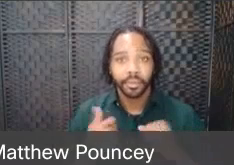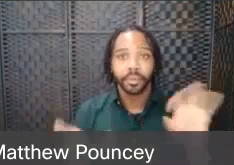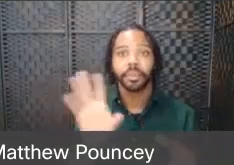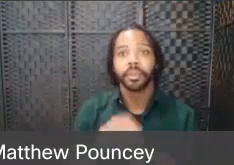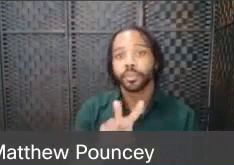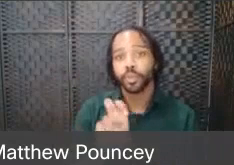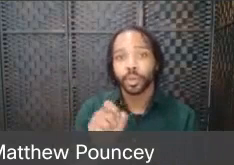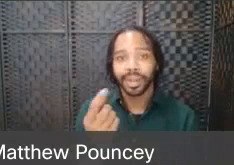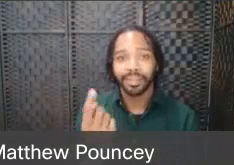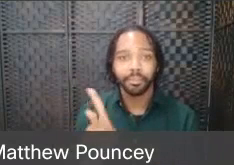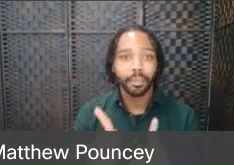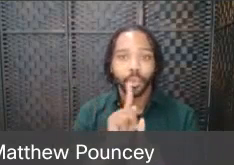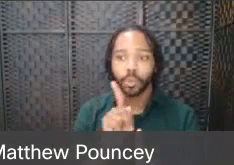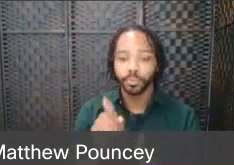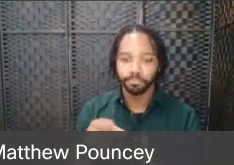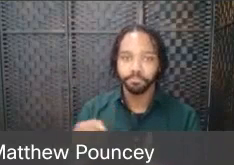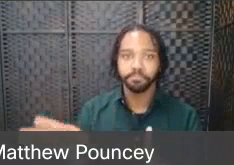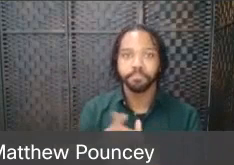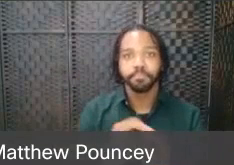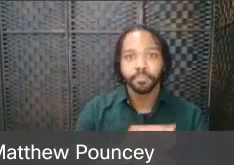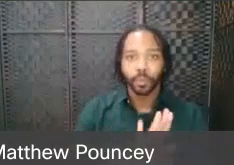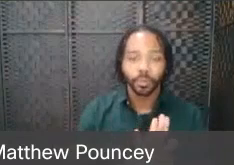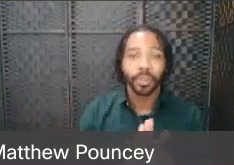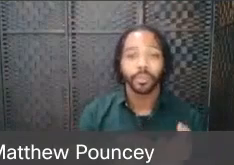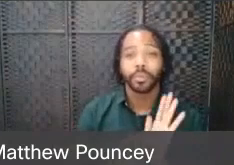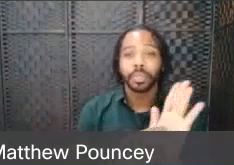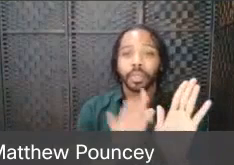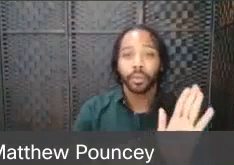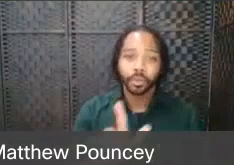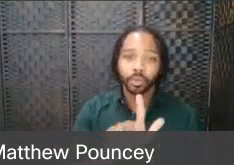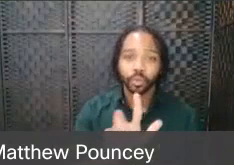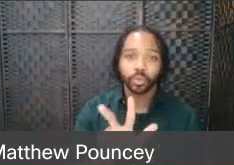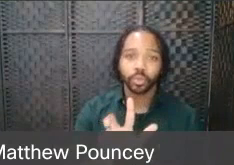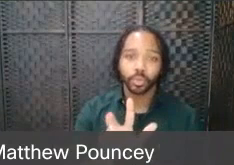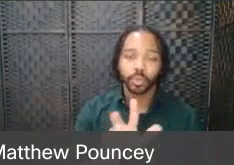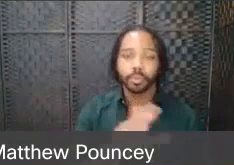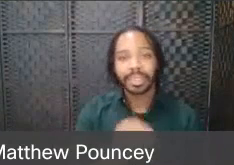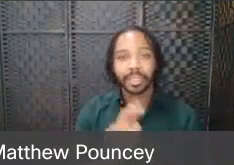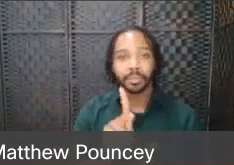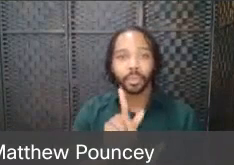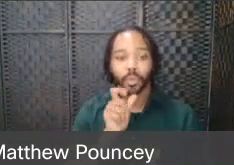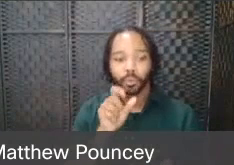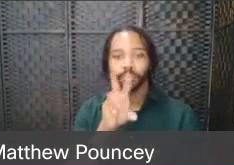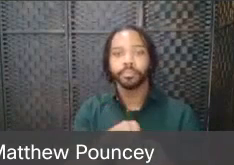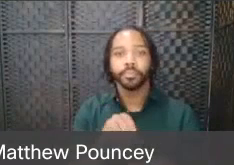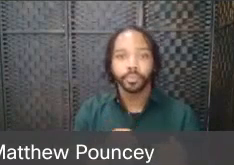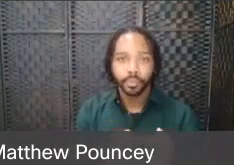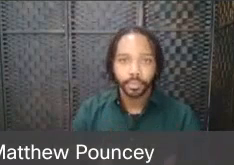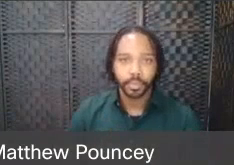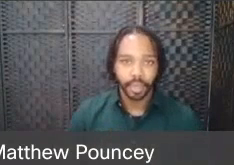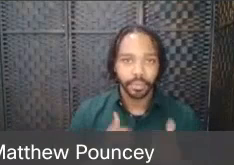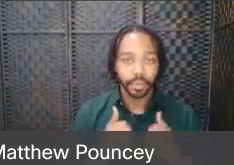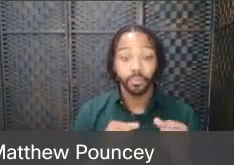who contracted COVID represent about 23% of people in supported living. Of those,